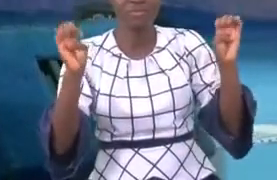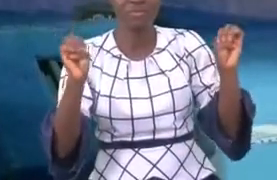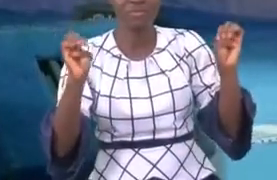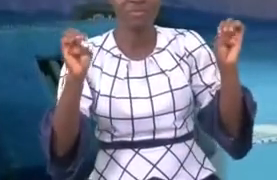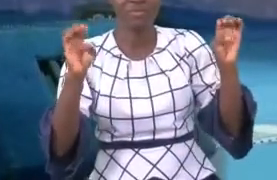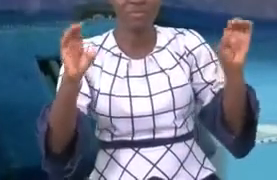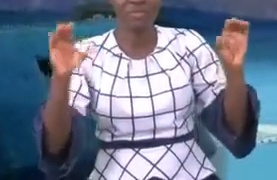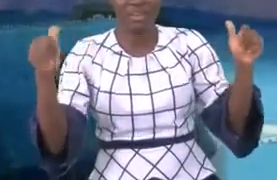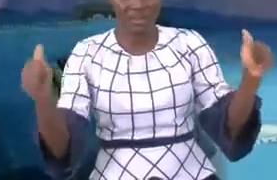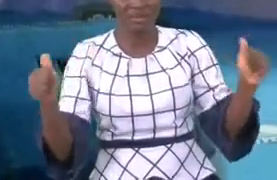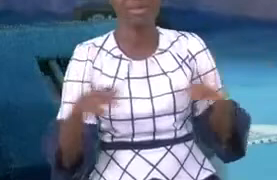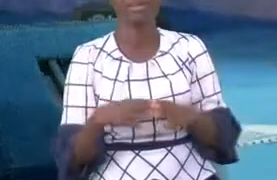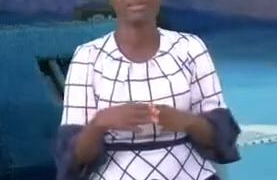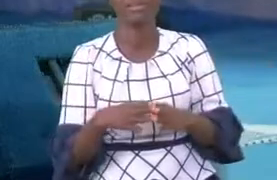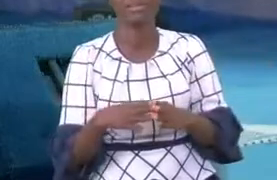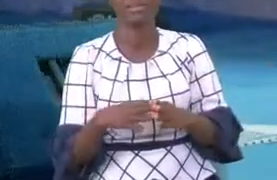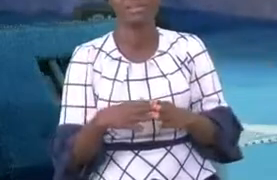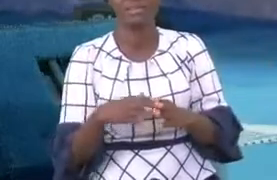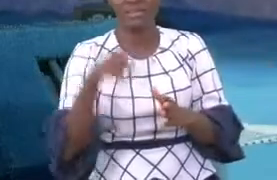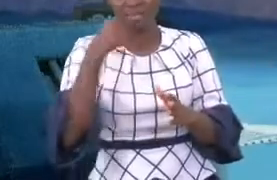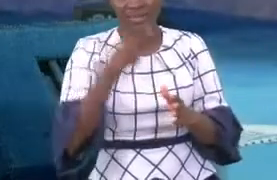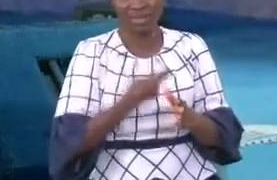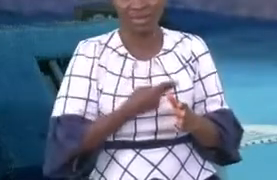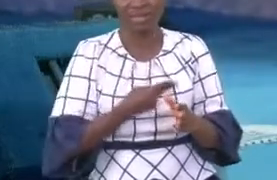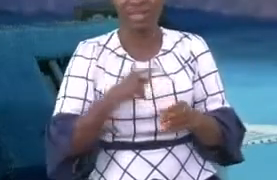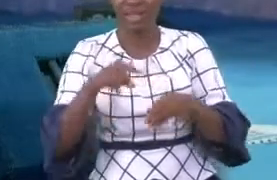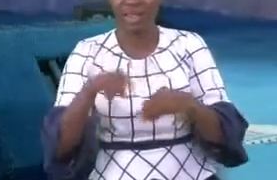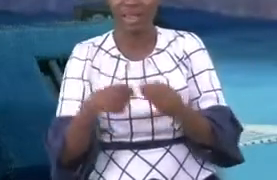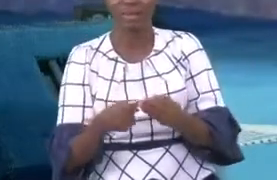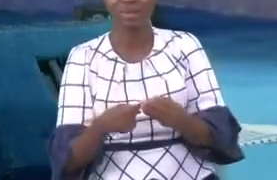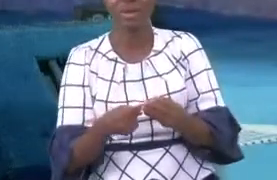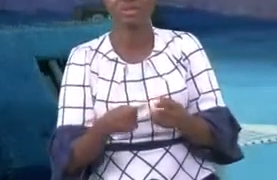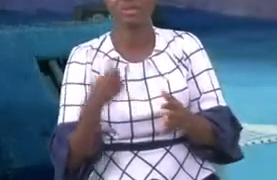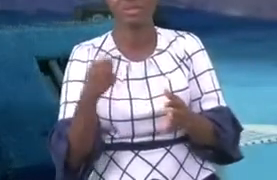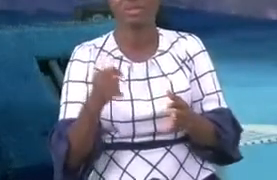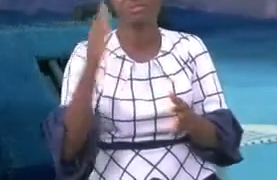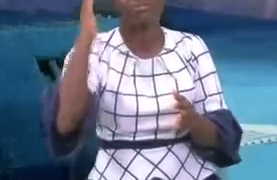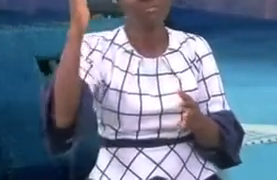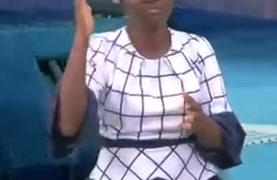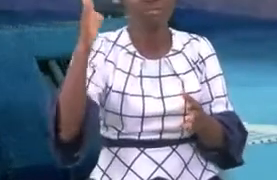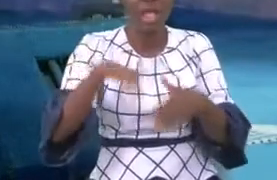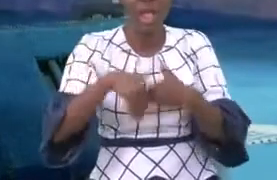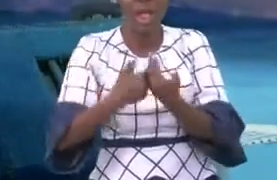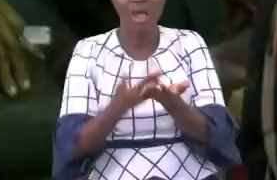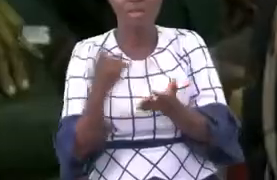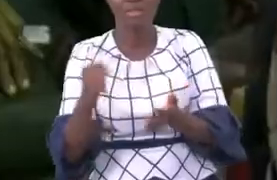your chronic kidney disease. Let's listen to her.